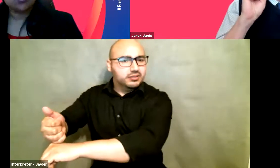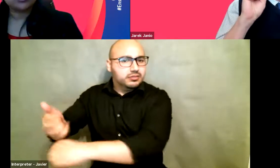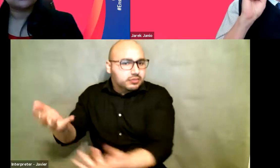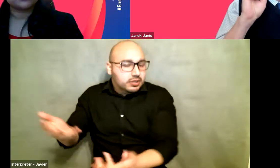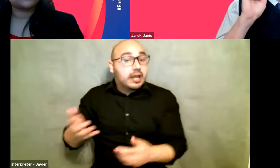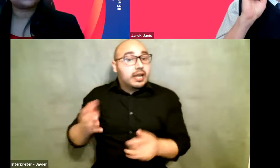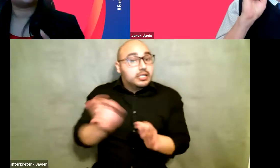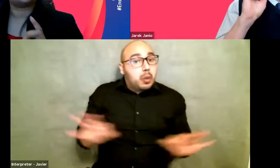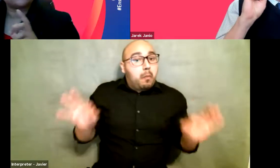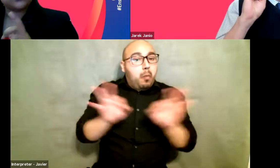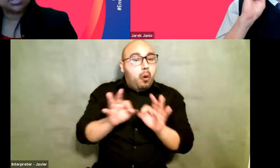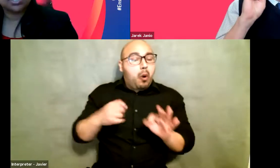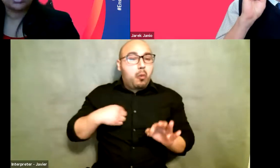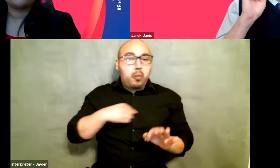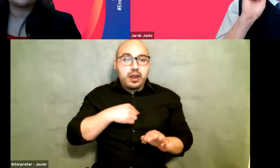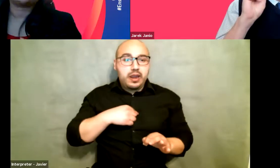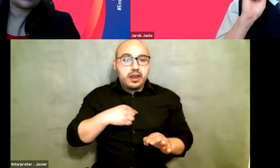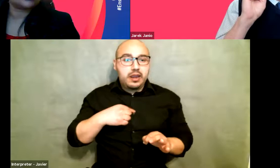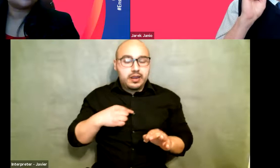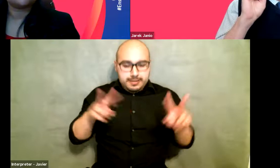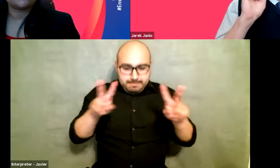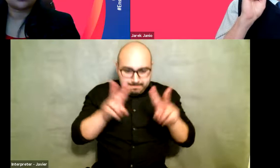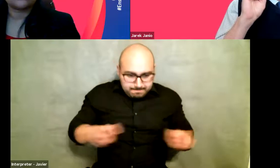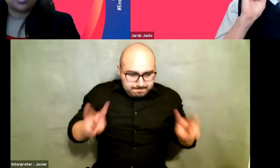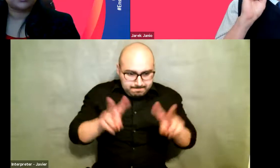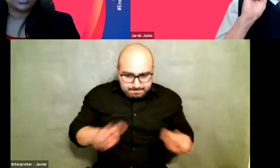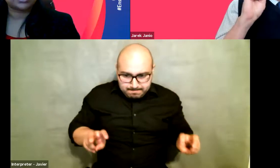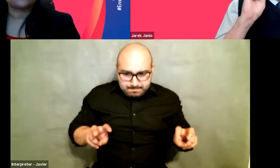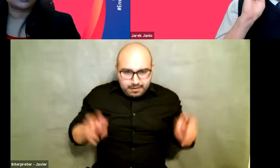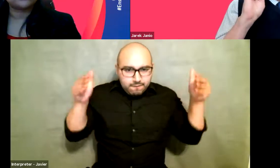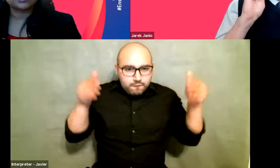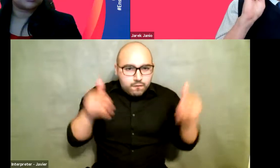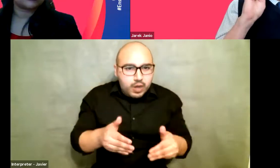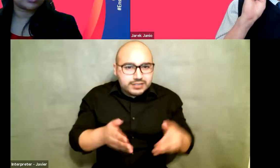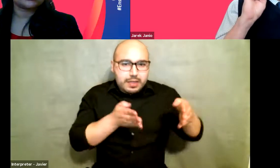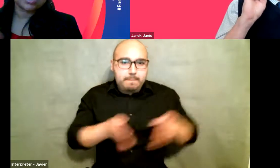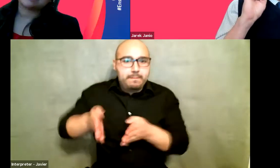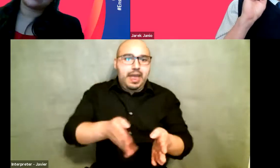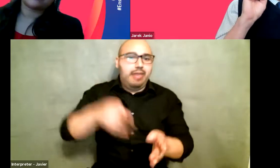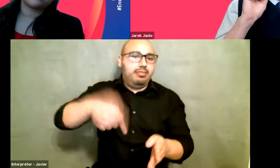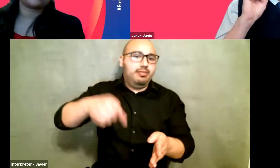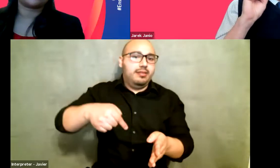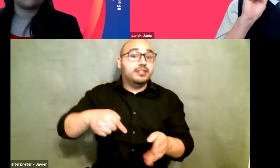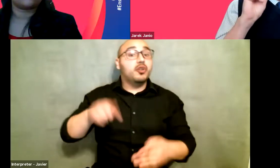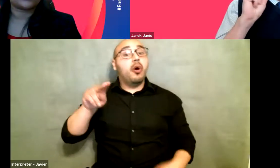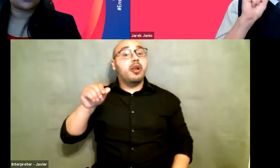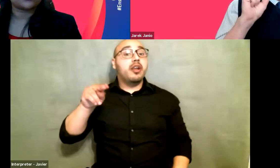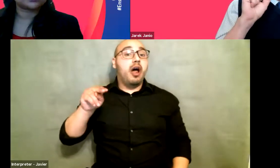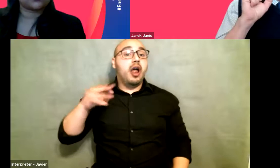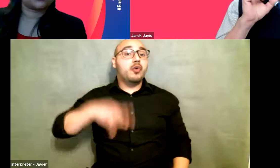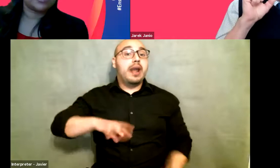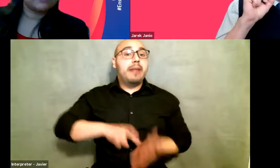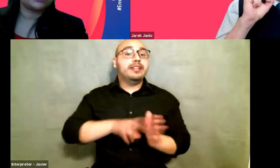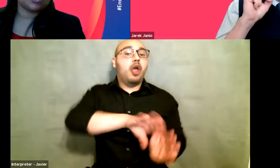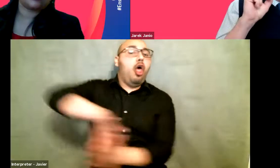think it's important that we really shift and make that a central part of our planning, right? That non-credit is not this separate thing over there